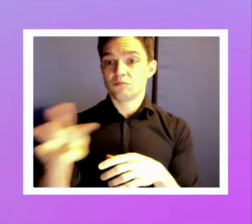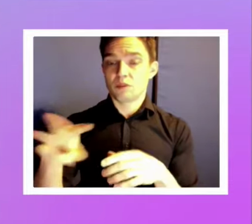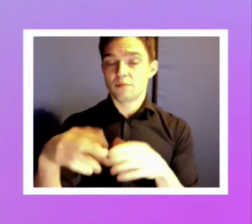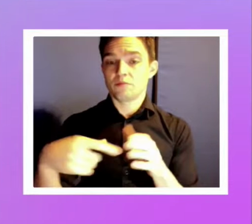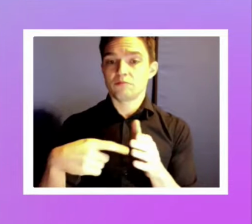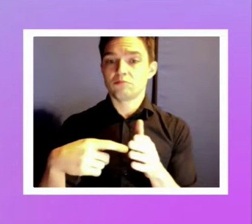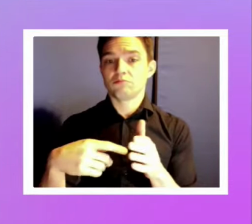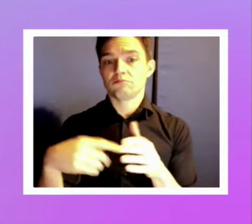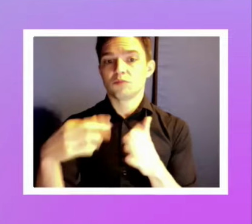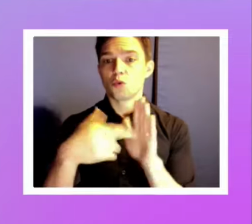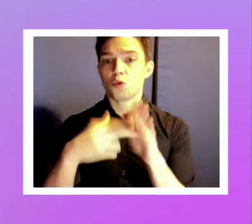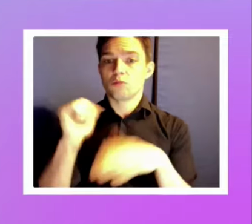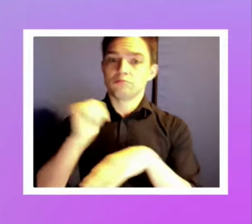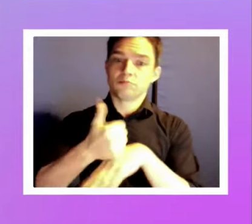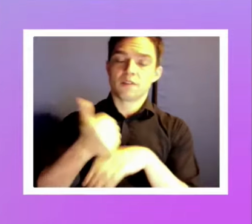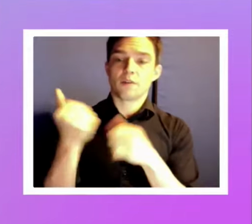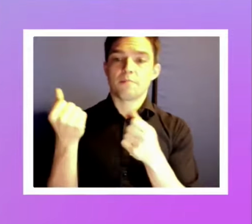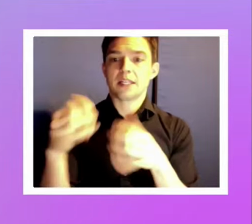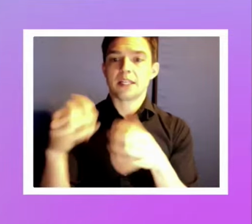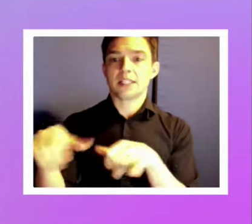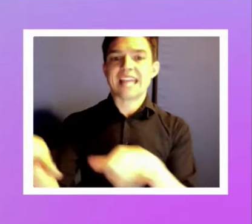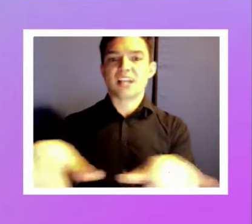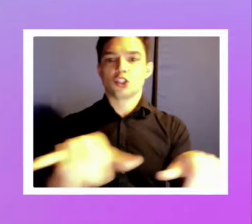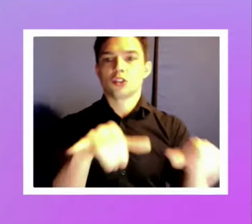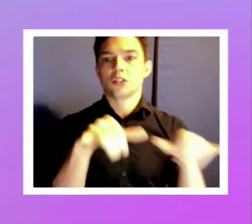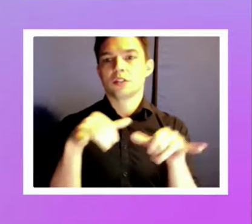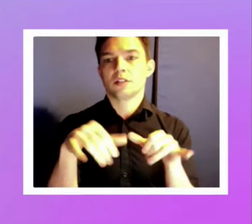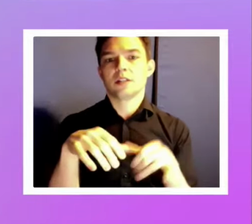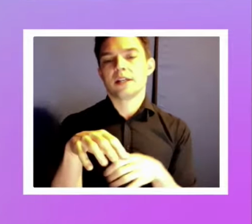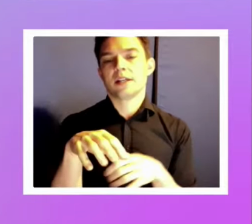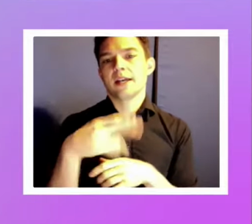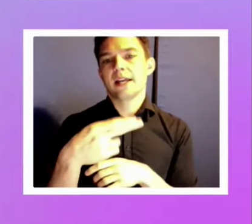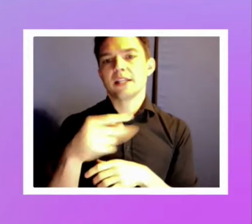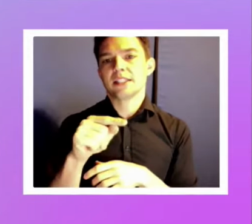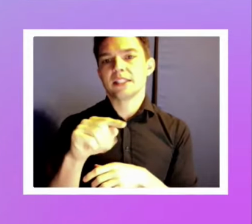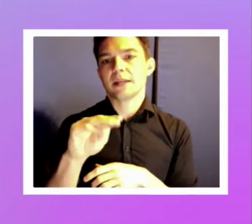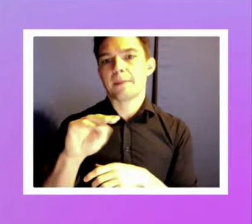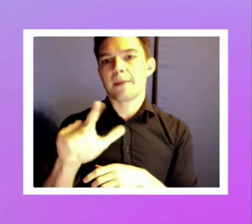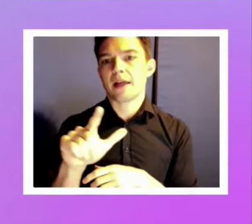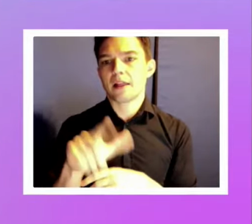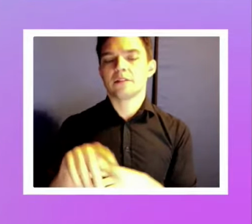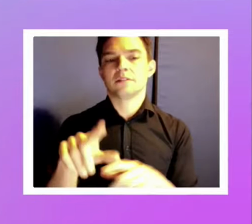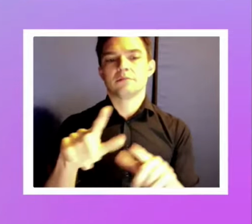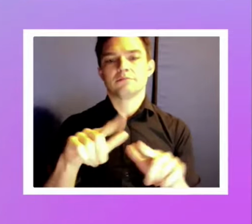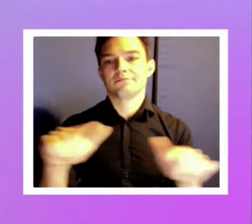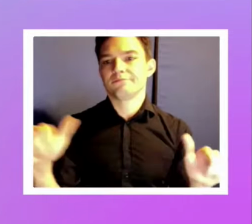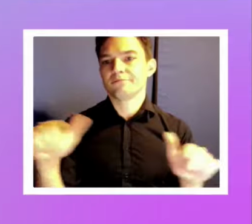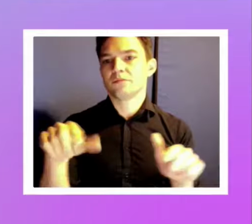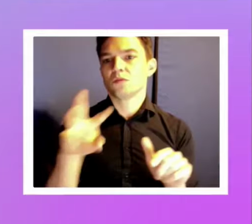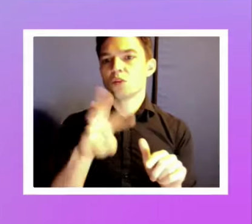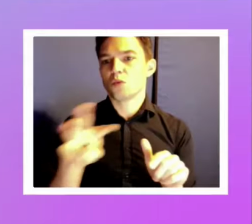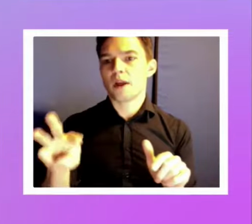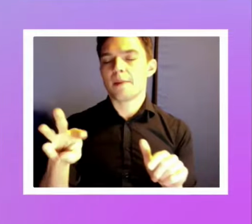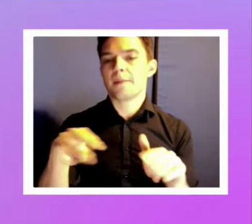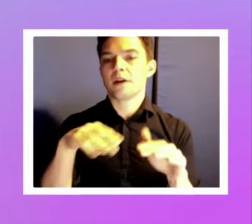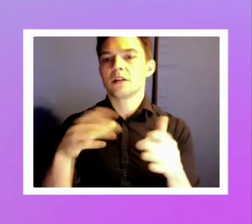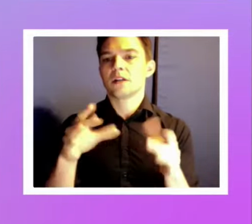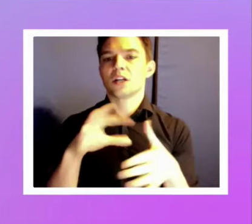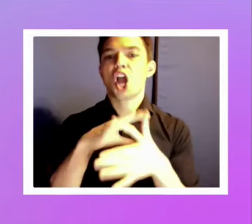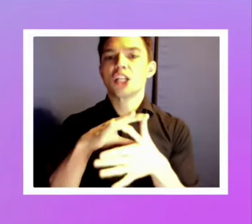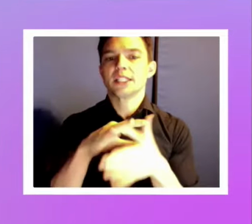standards. We are creators of HTML, of CSS, but also of the Web Content Accessibility